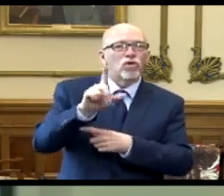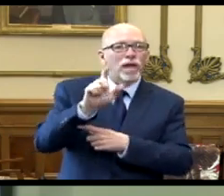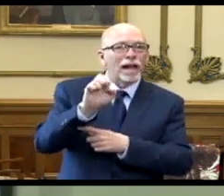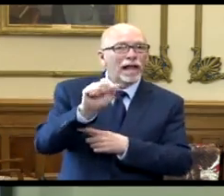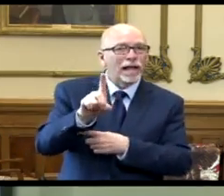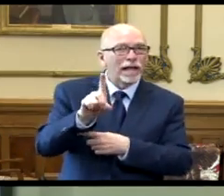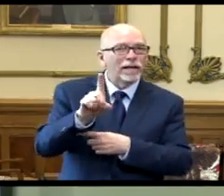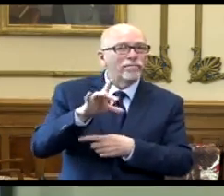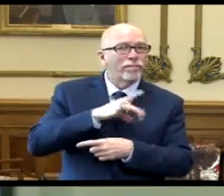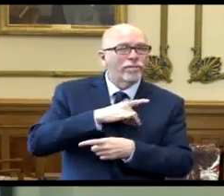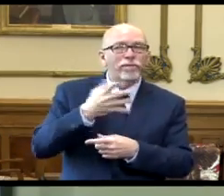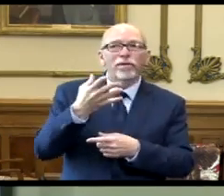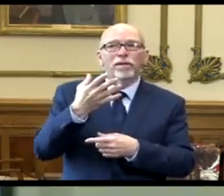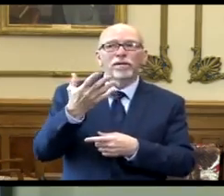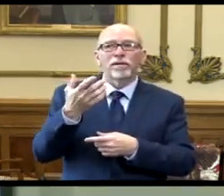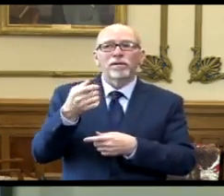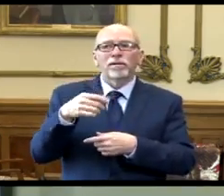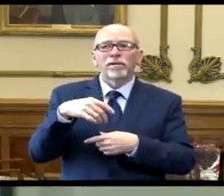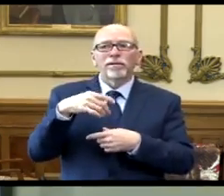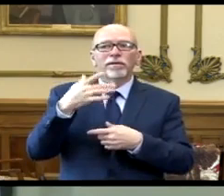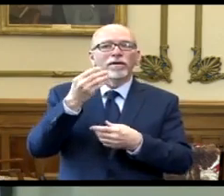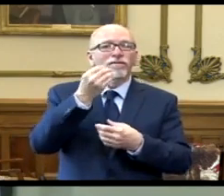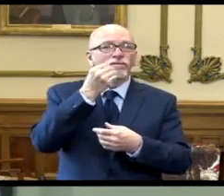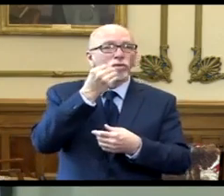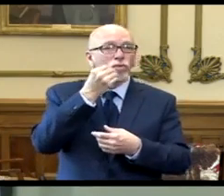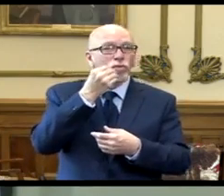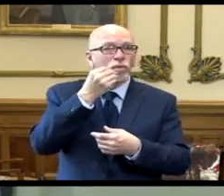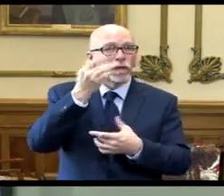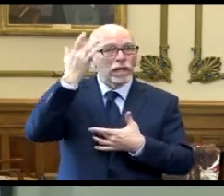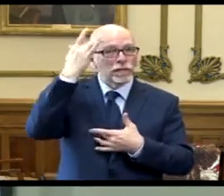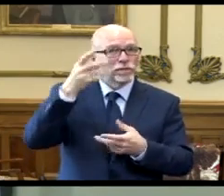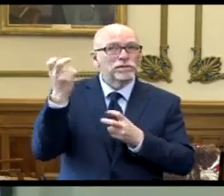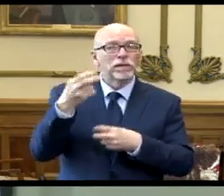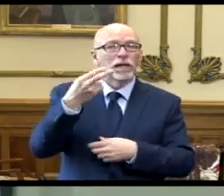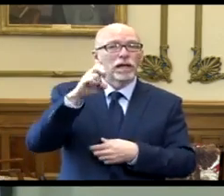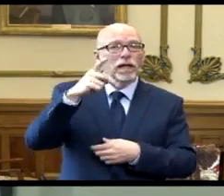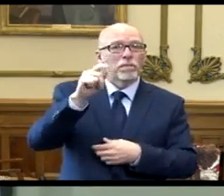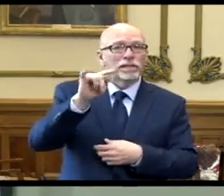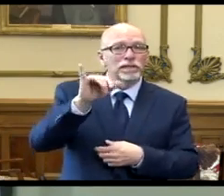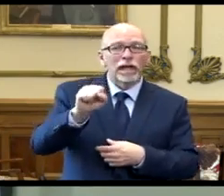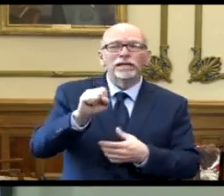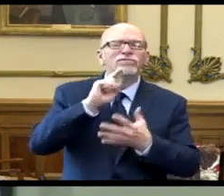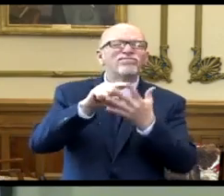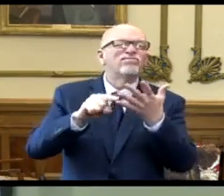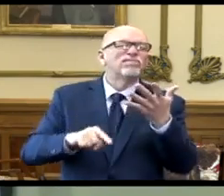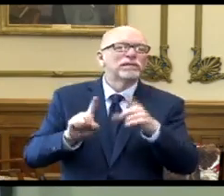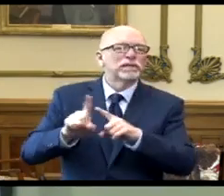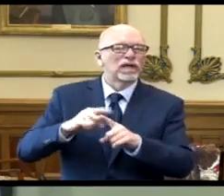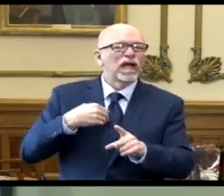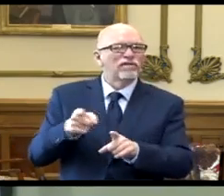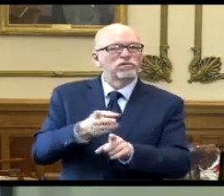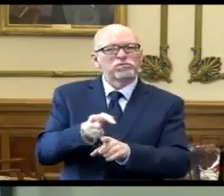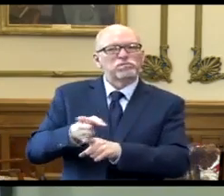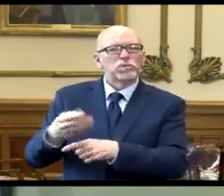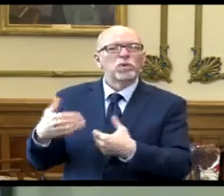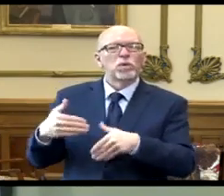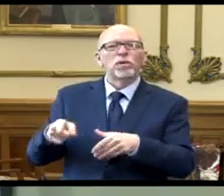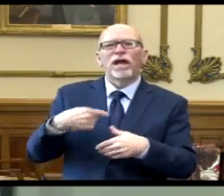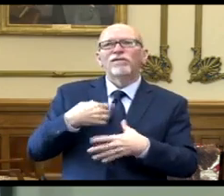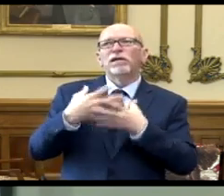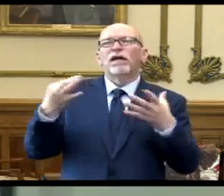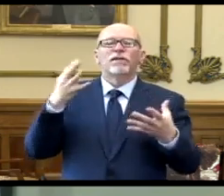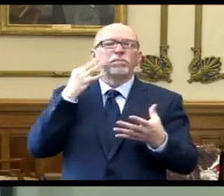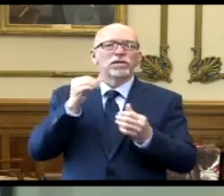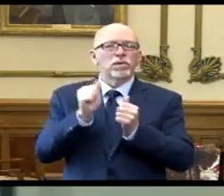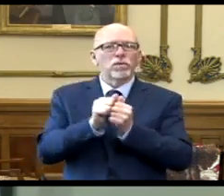any foodborne illnesses and hepatitis and other things. So they have tremendous experience with